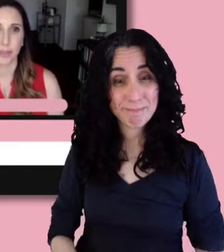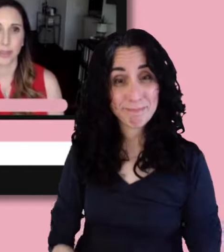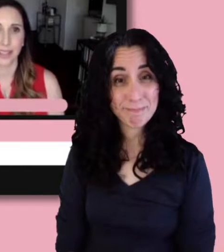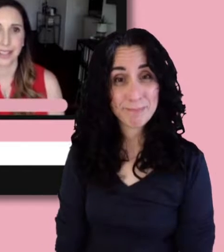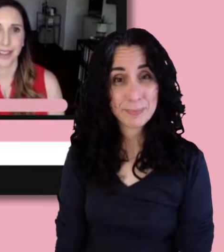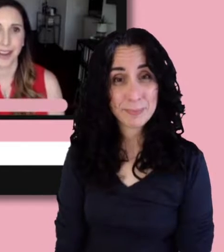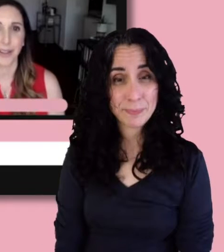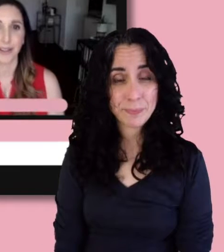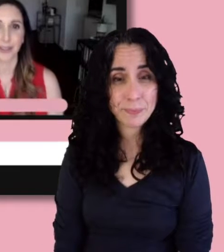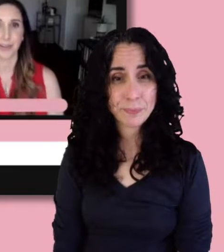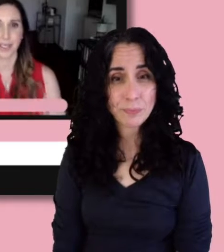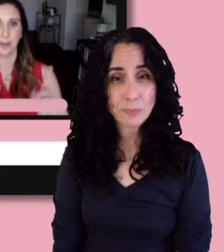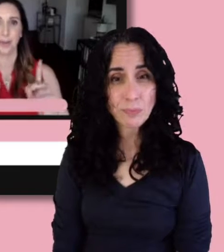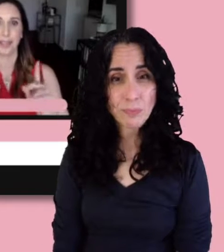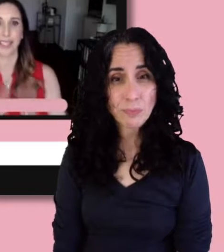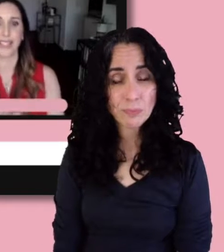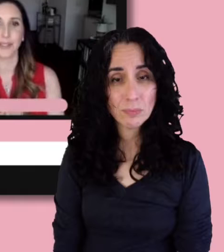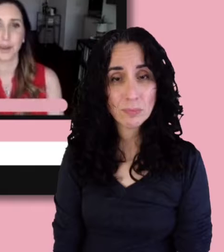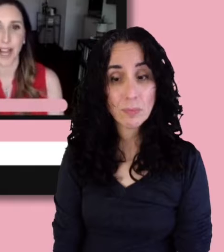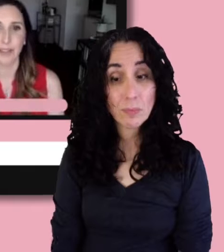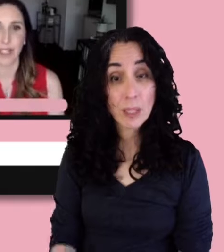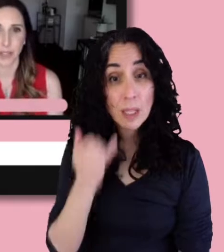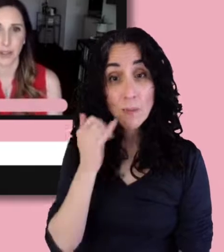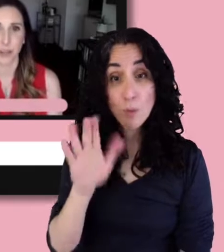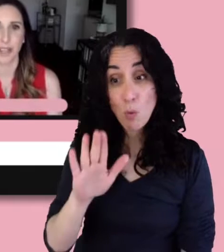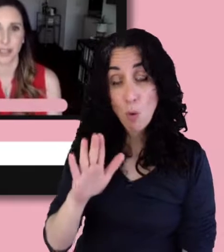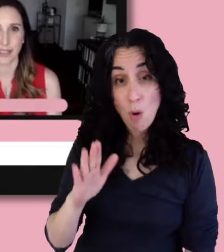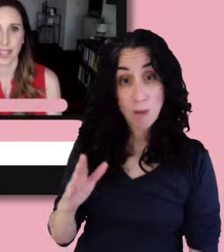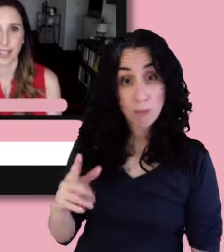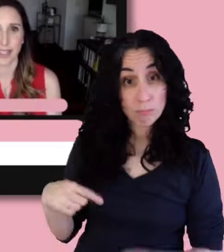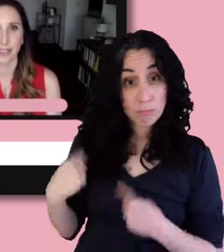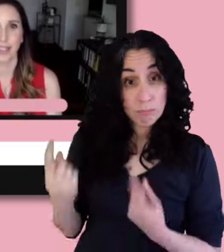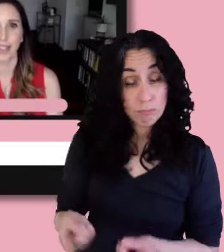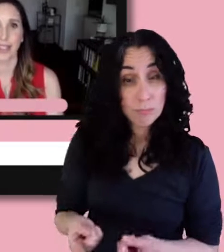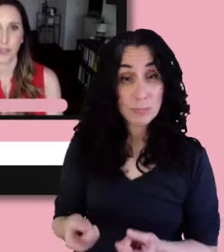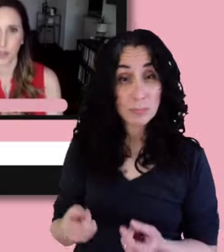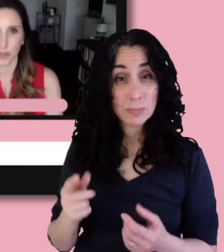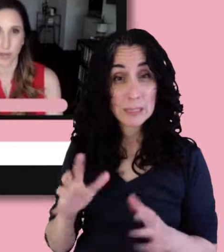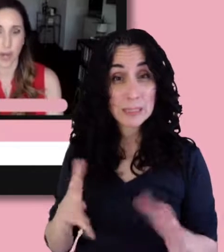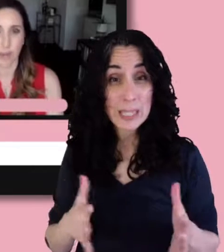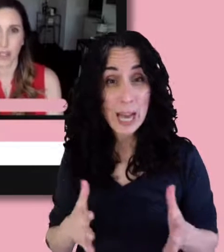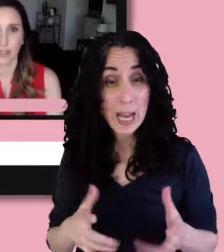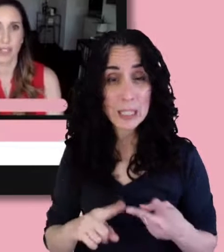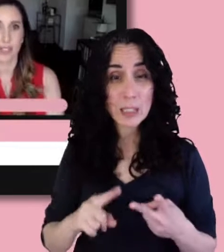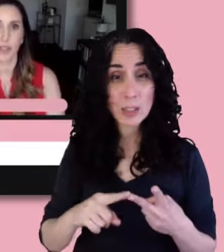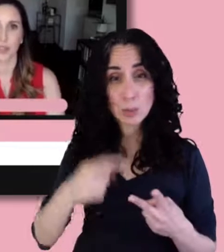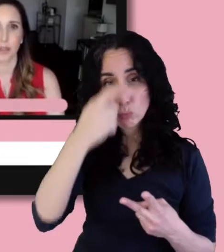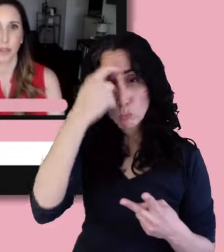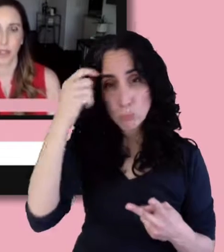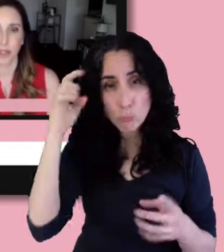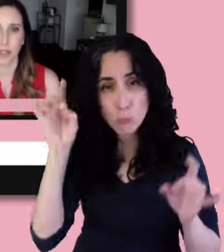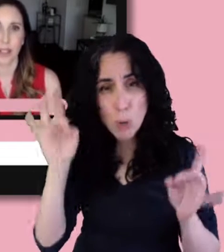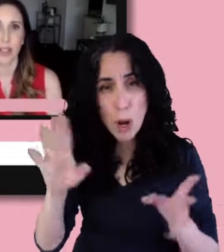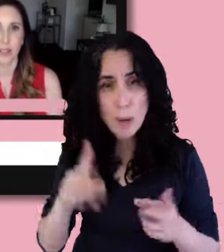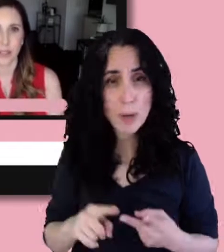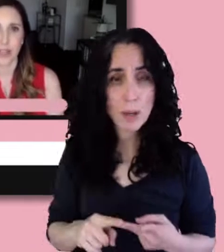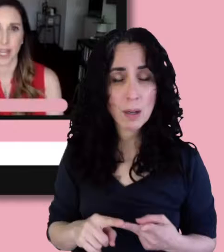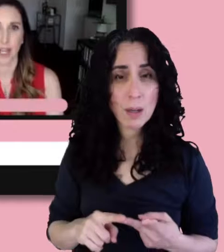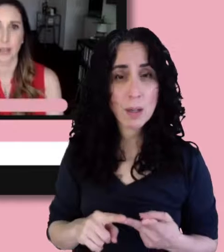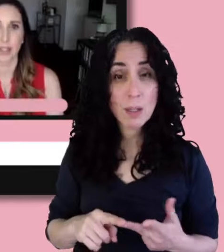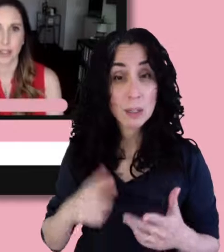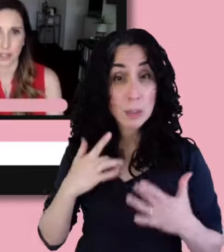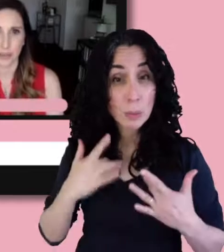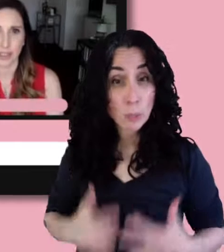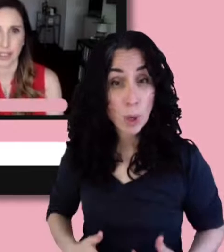I'm sorry. Oh no, I just want to say one more thing. And if you have a history of anxiety, a history of trauma, history of depression, this